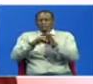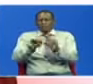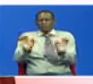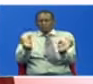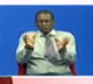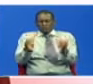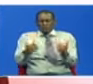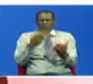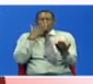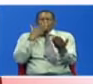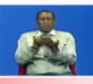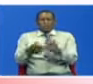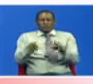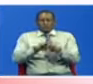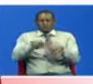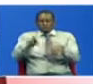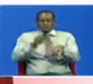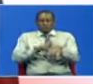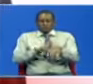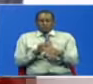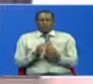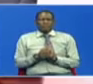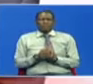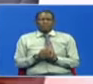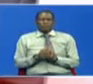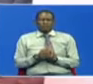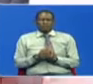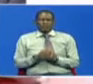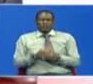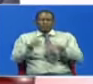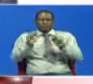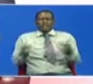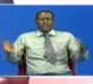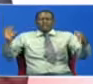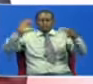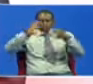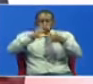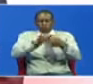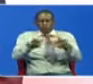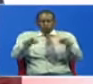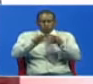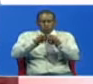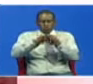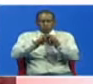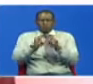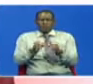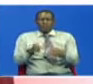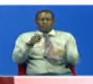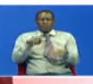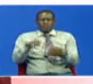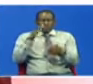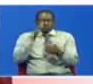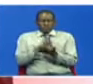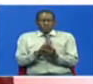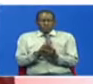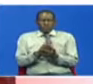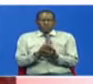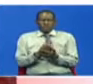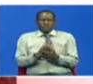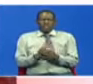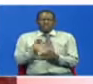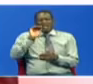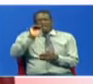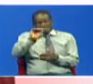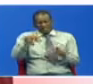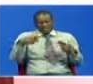Thank you also for the time. May I join you also in really imploring onto our